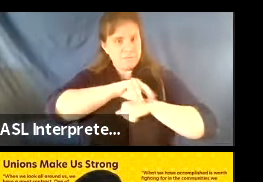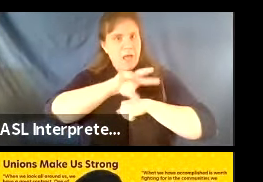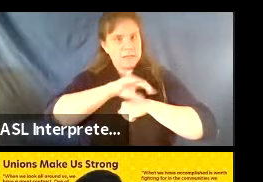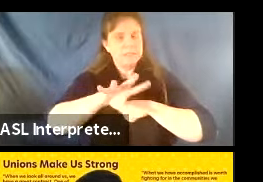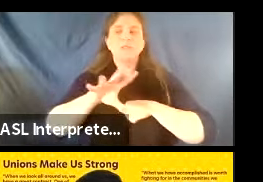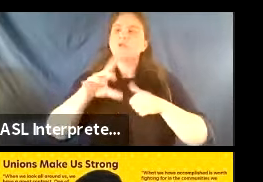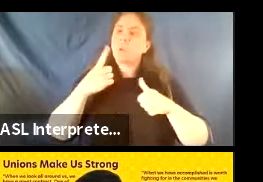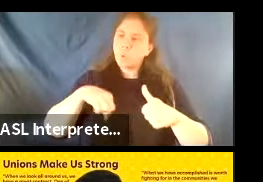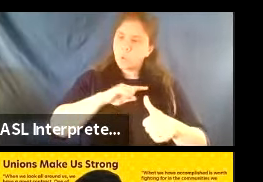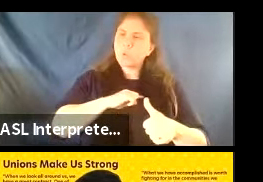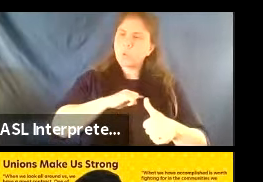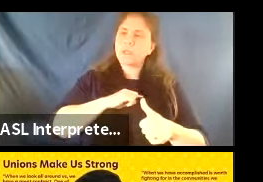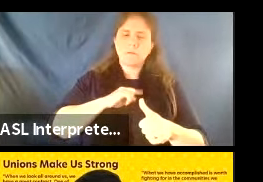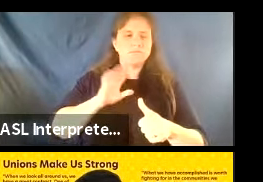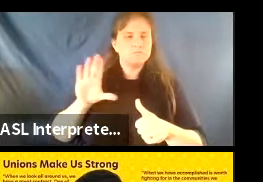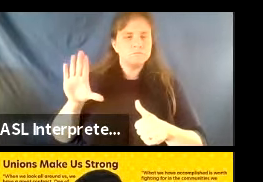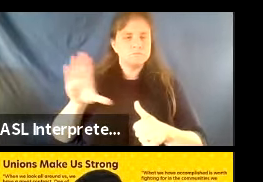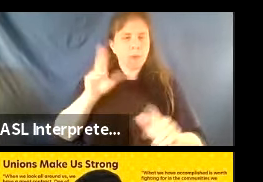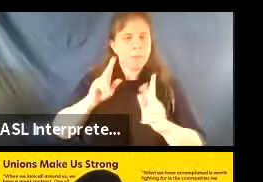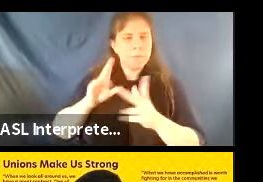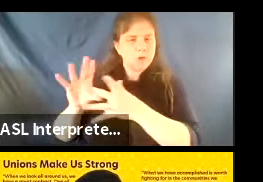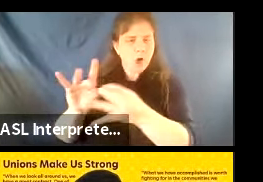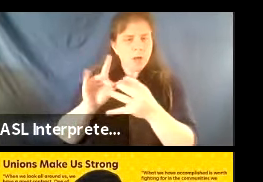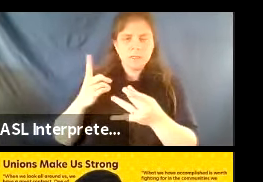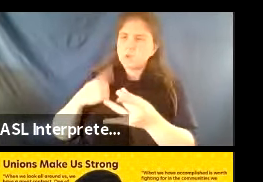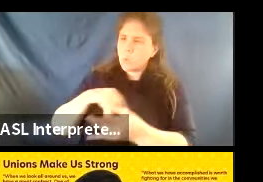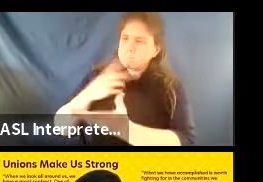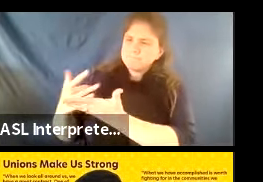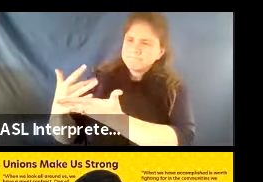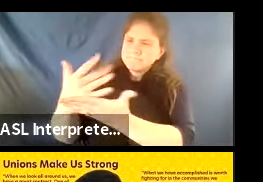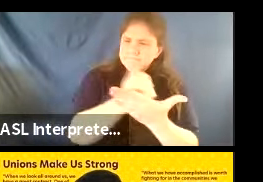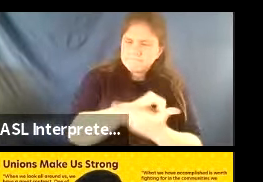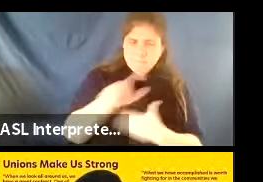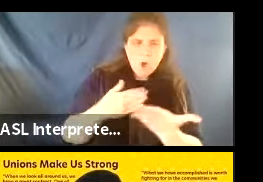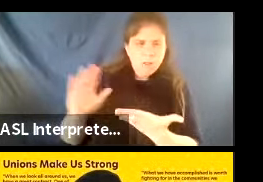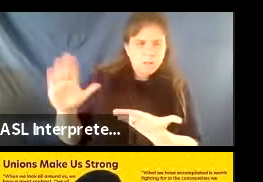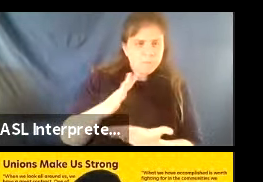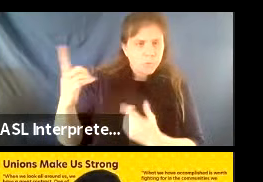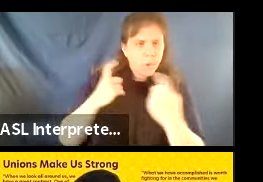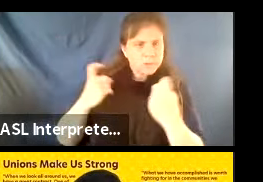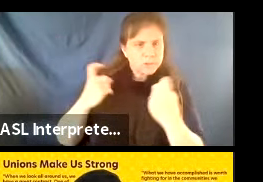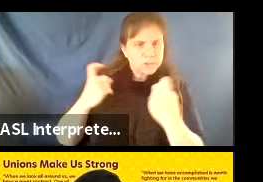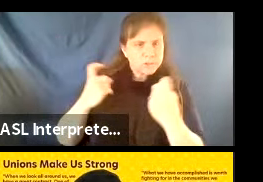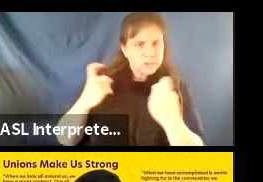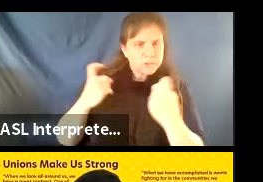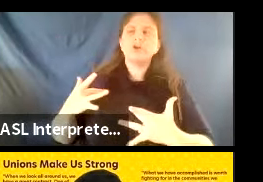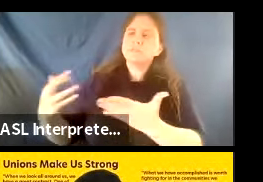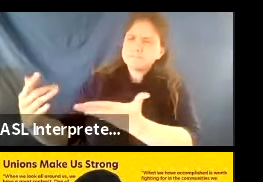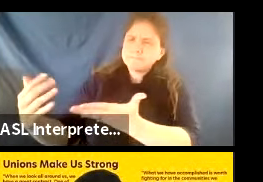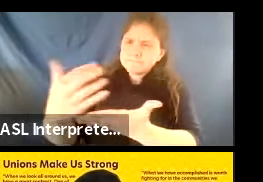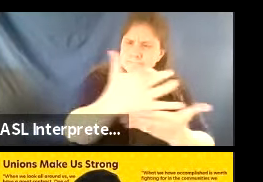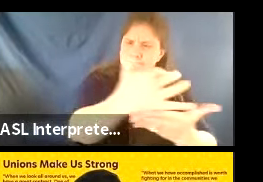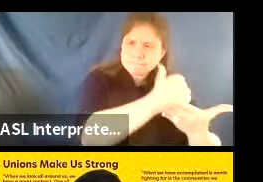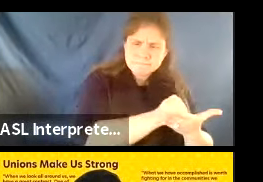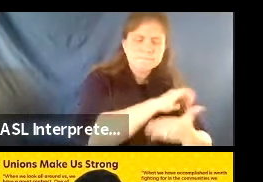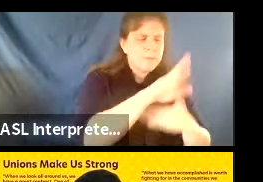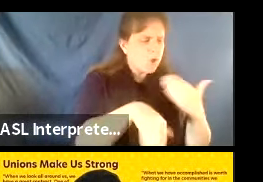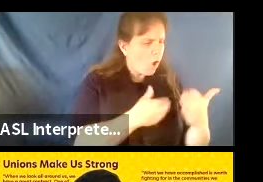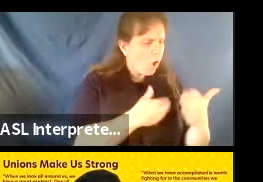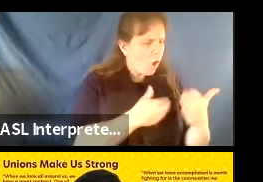comments and to hear all of these questions and concerns. And then we take your comments, concerns,